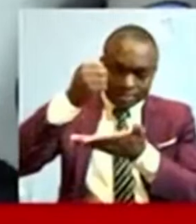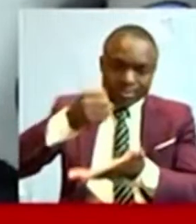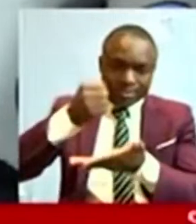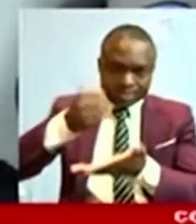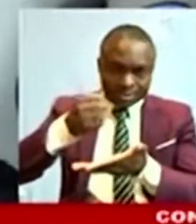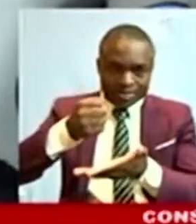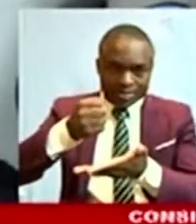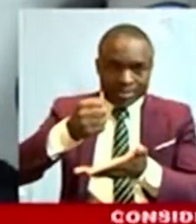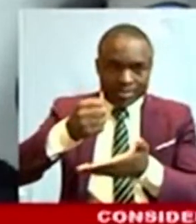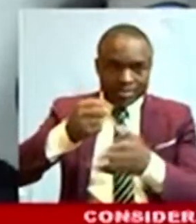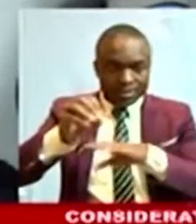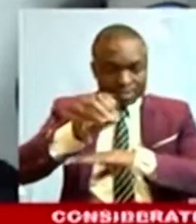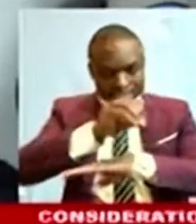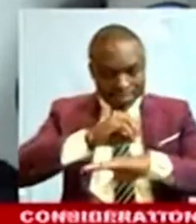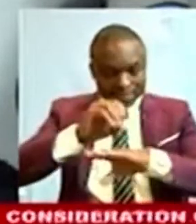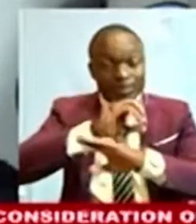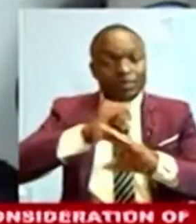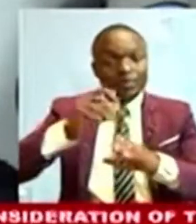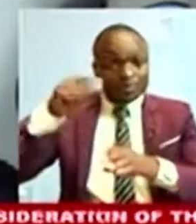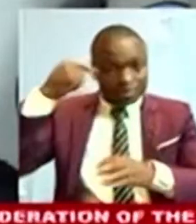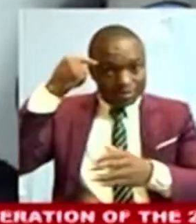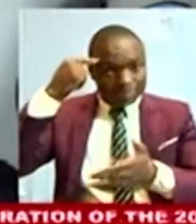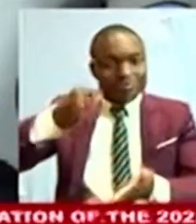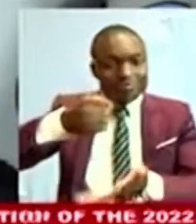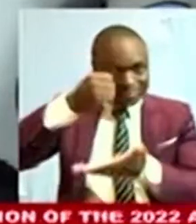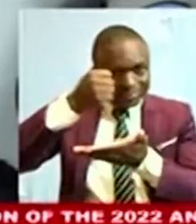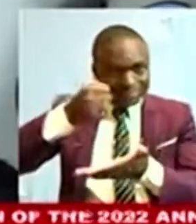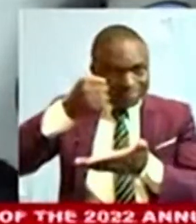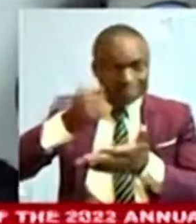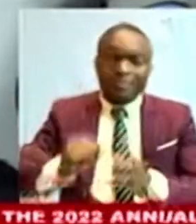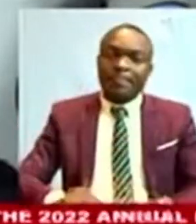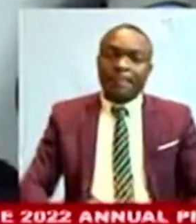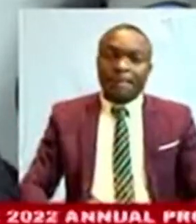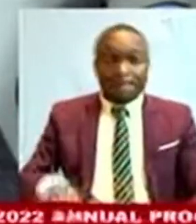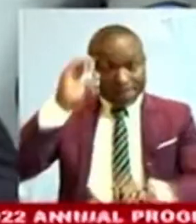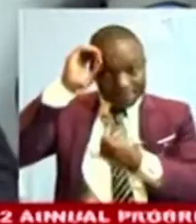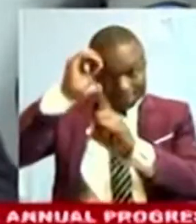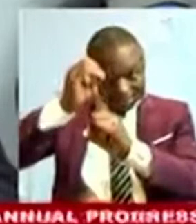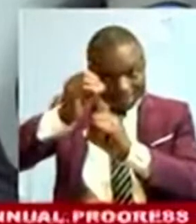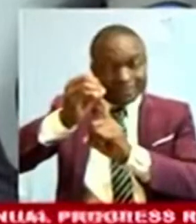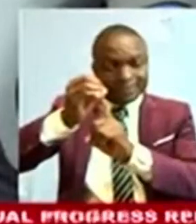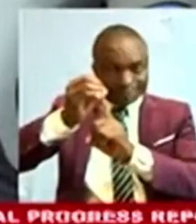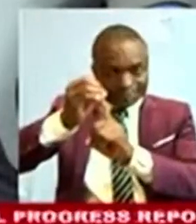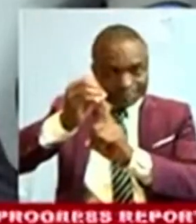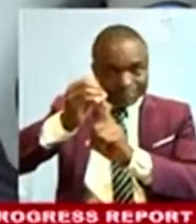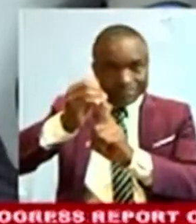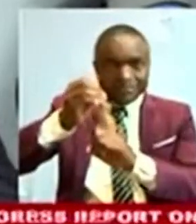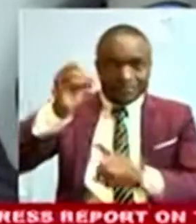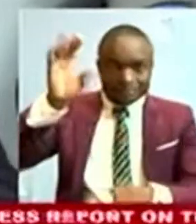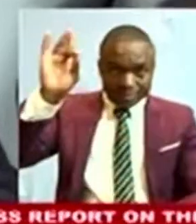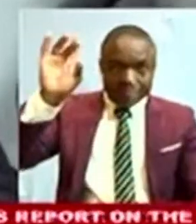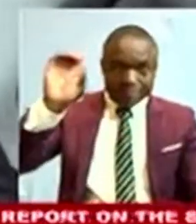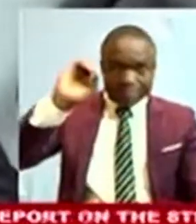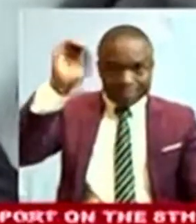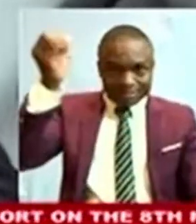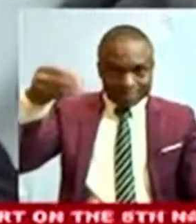the overall government budget. The target was 80%,